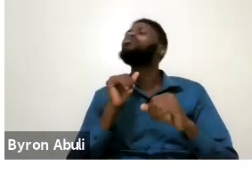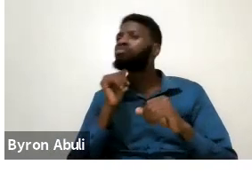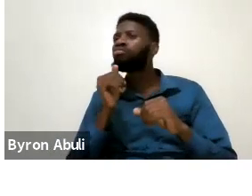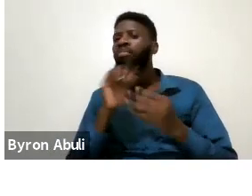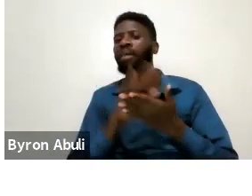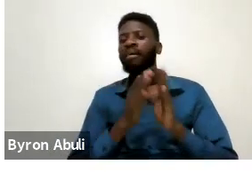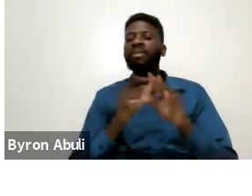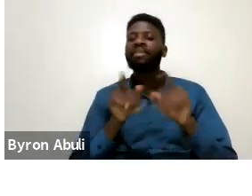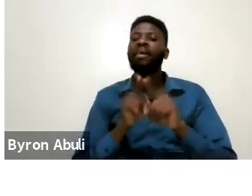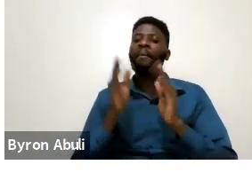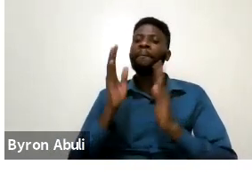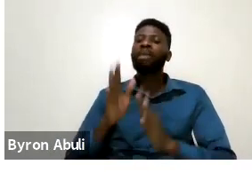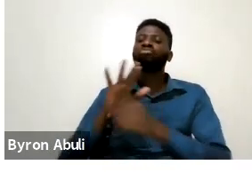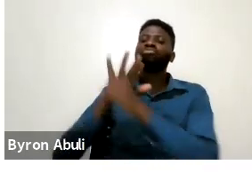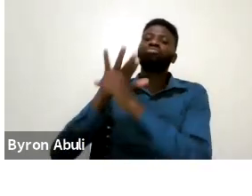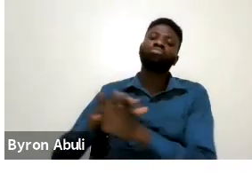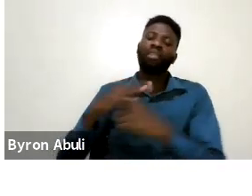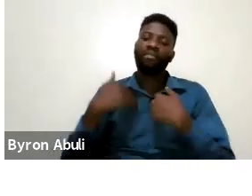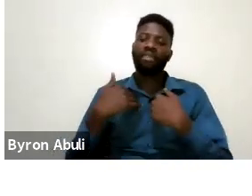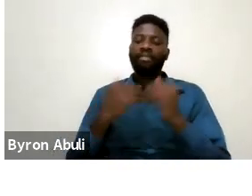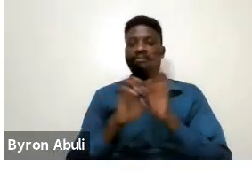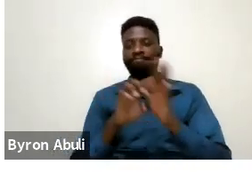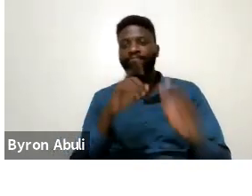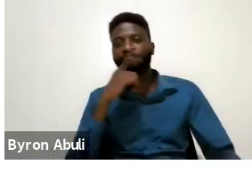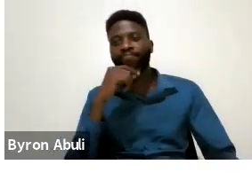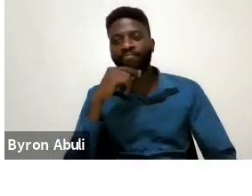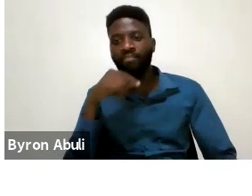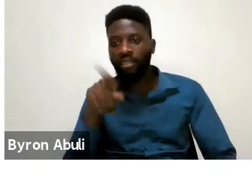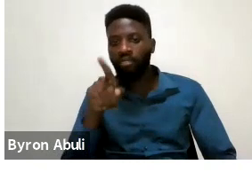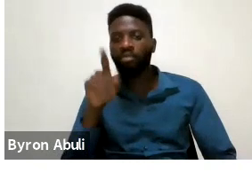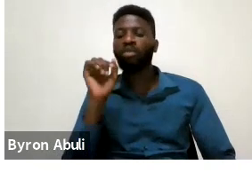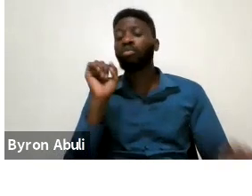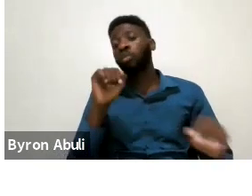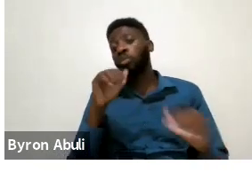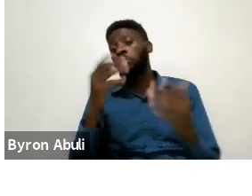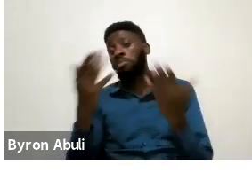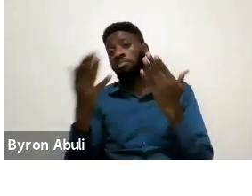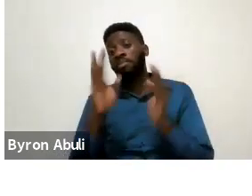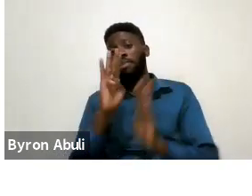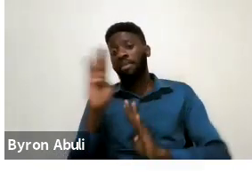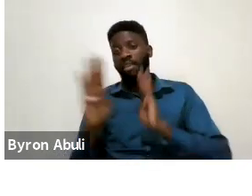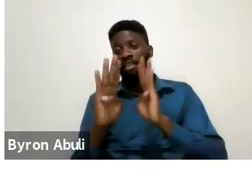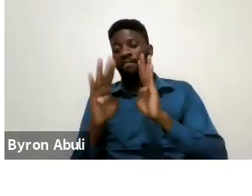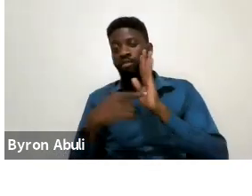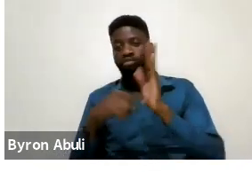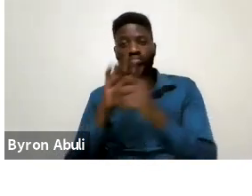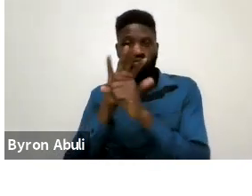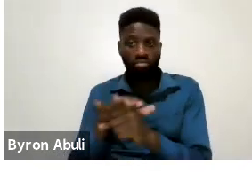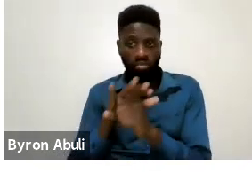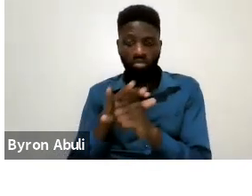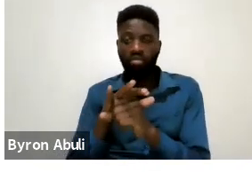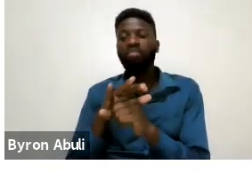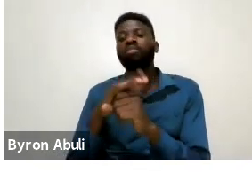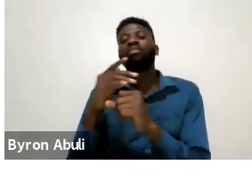a prejudiced person. Like, for example, a man, you could come out as somebody who is prejudiced against the female